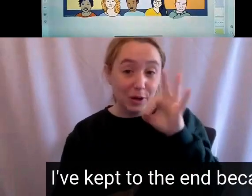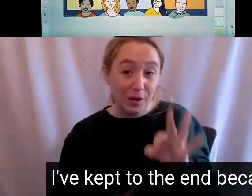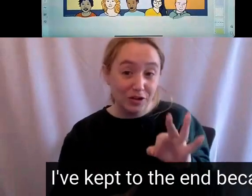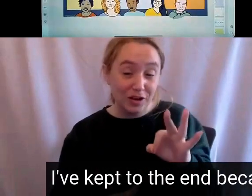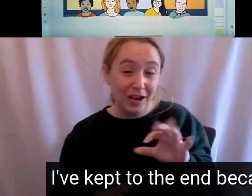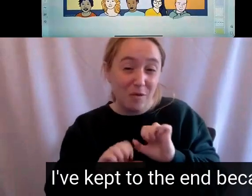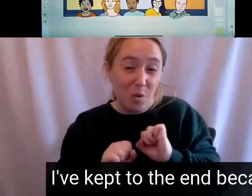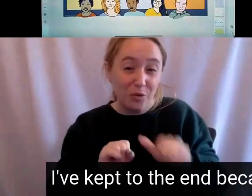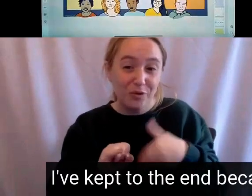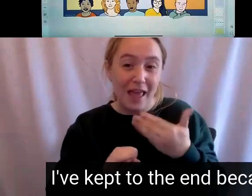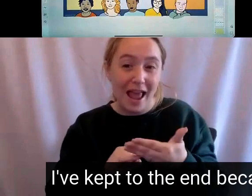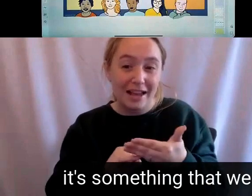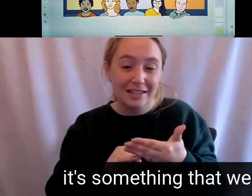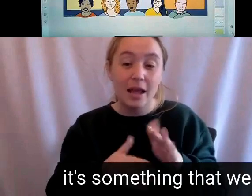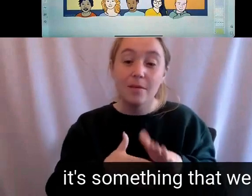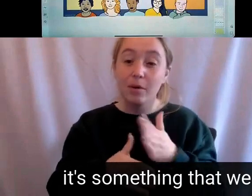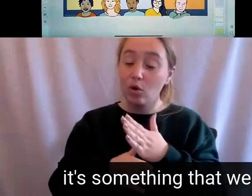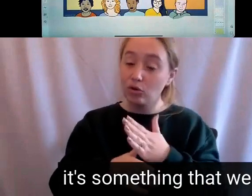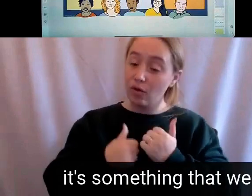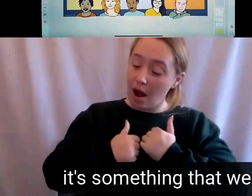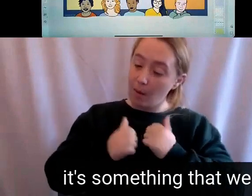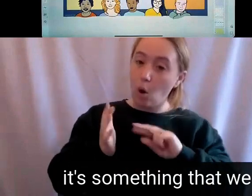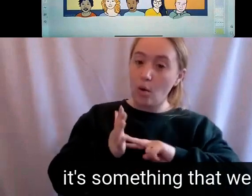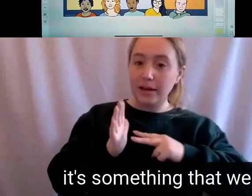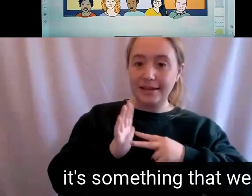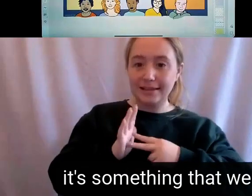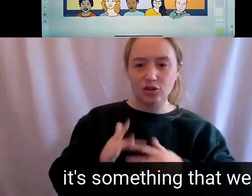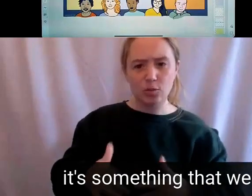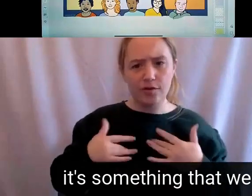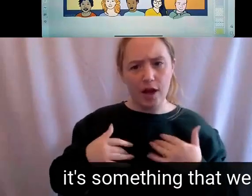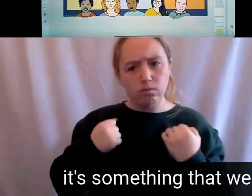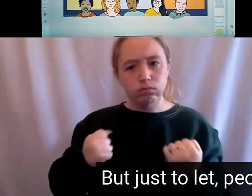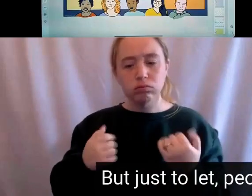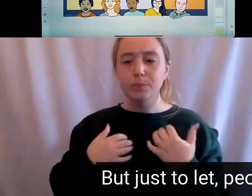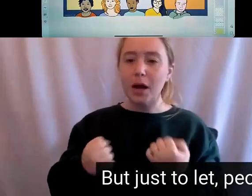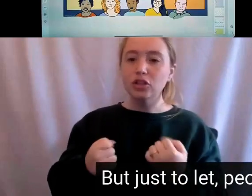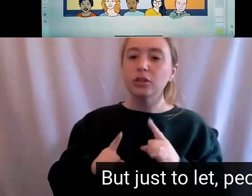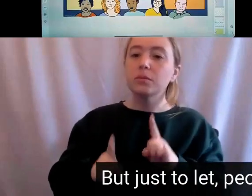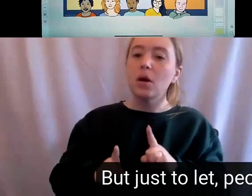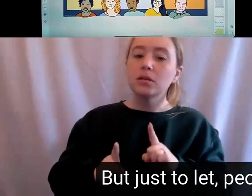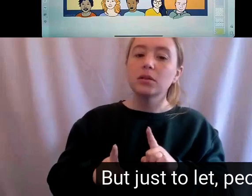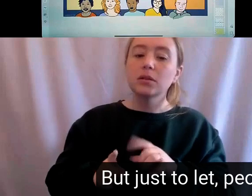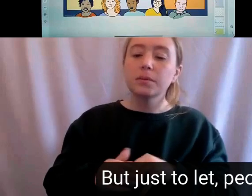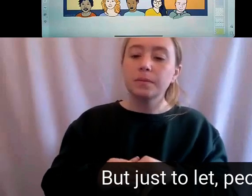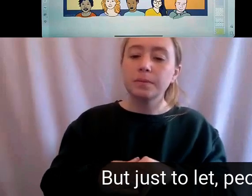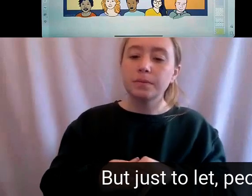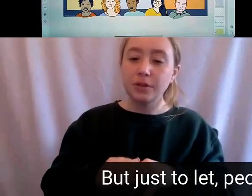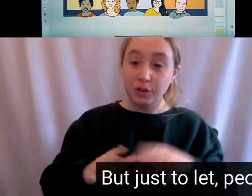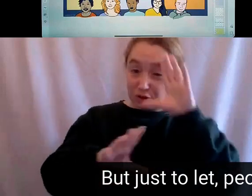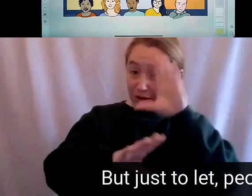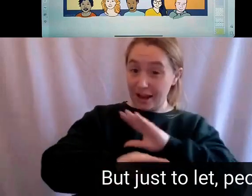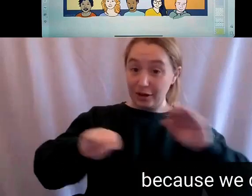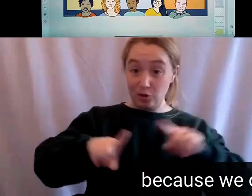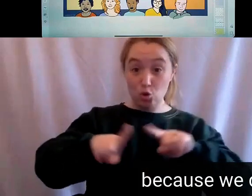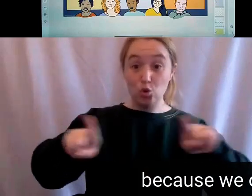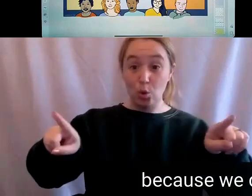the end, because I think as an organisation, it's something that we feel quite strongly about too. But just to let people on the call know